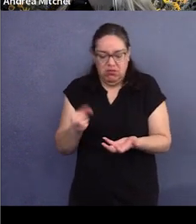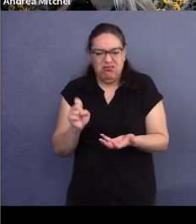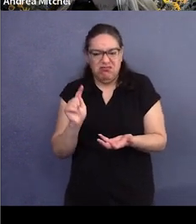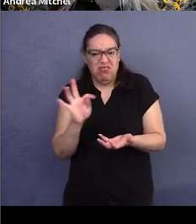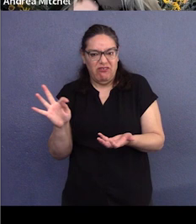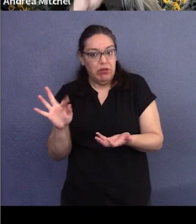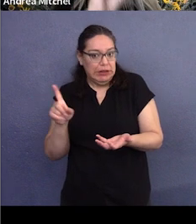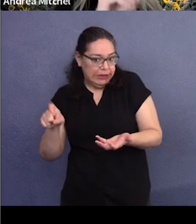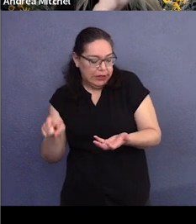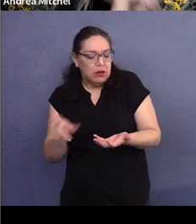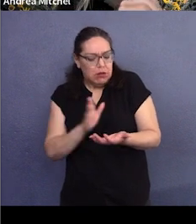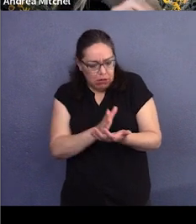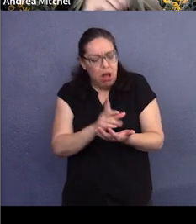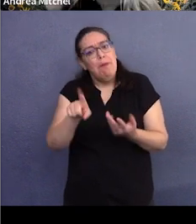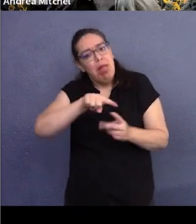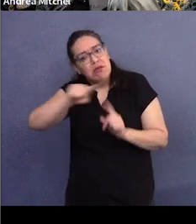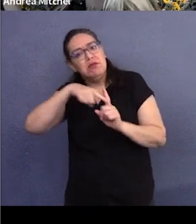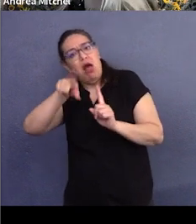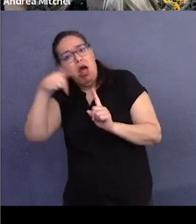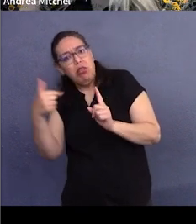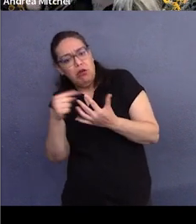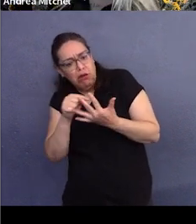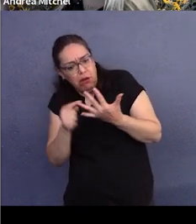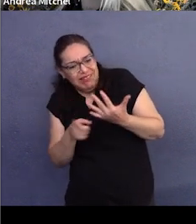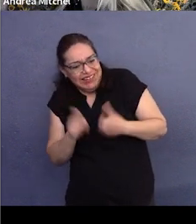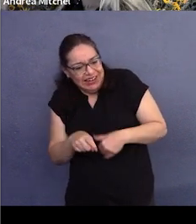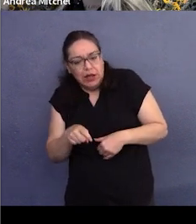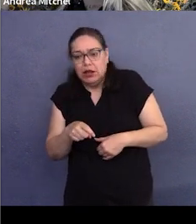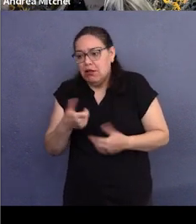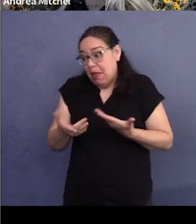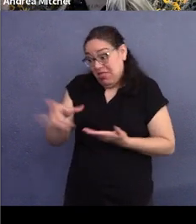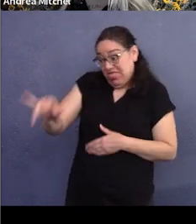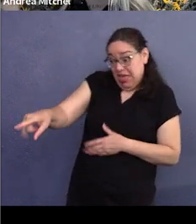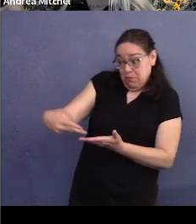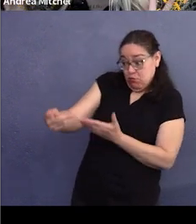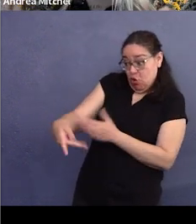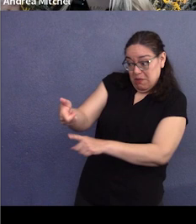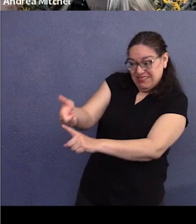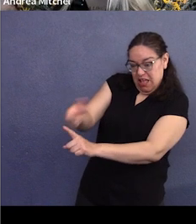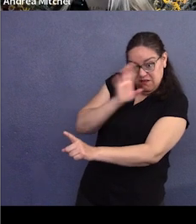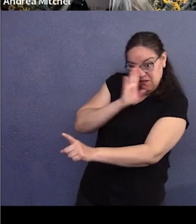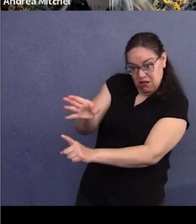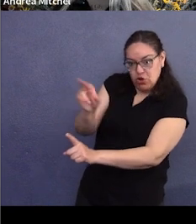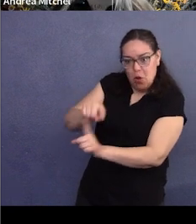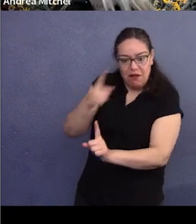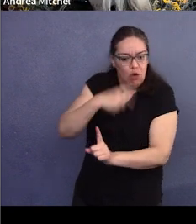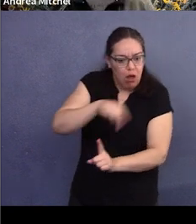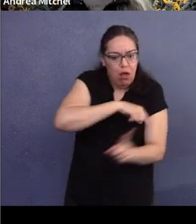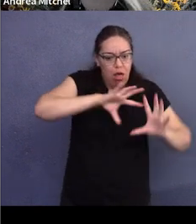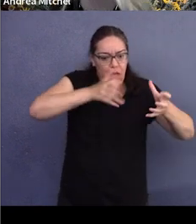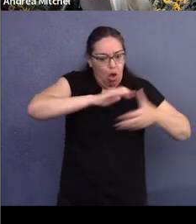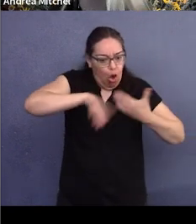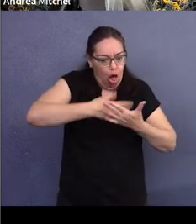need. You may not need them directly for this program, but you need it for your business or your organization to run. So you need things, indirect things, like you need to keep